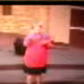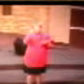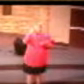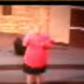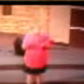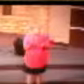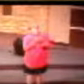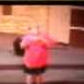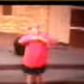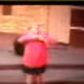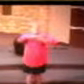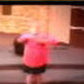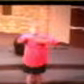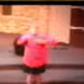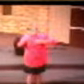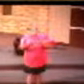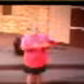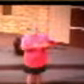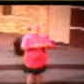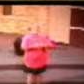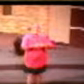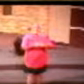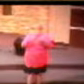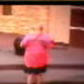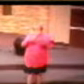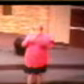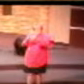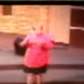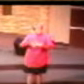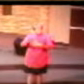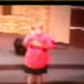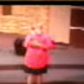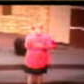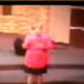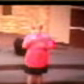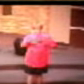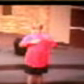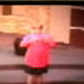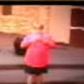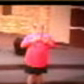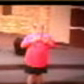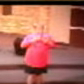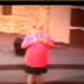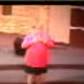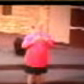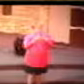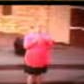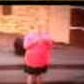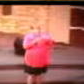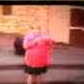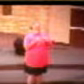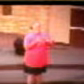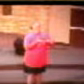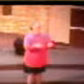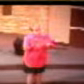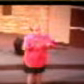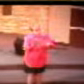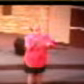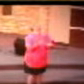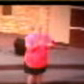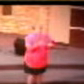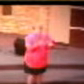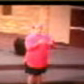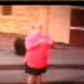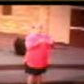of Jesus. And so we're really excited about the opportunity to do that with programs in graduate programs in